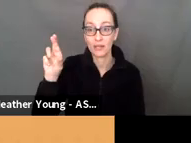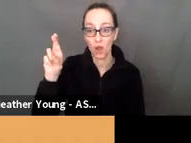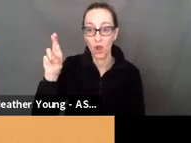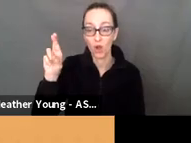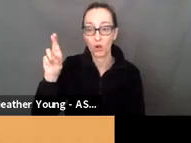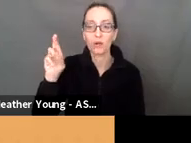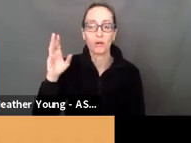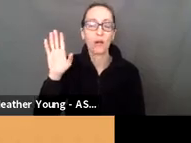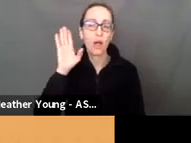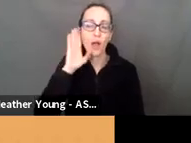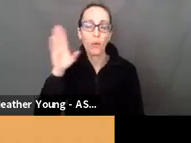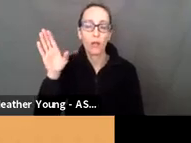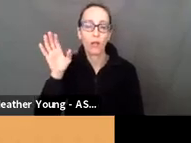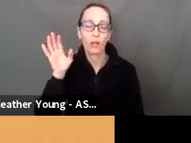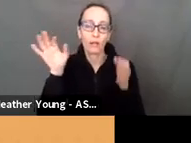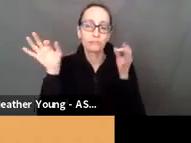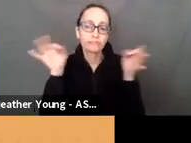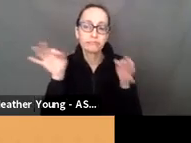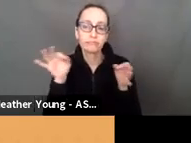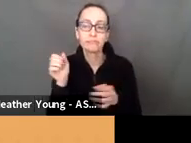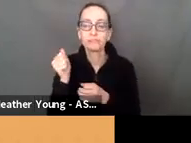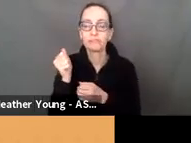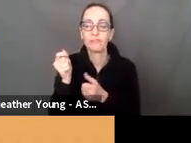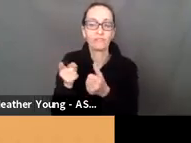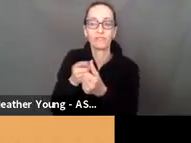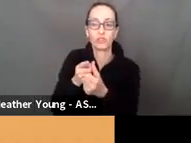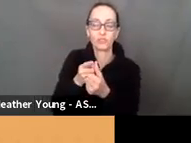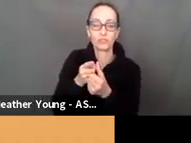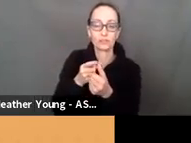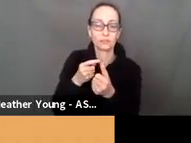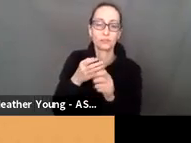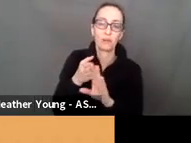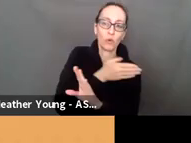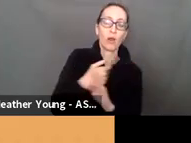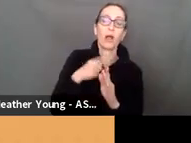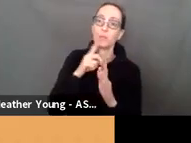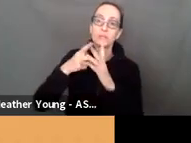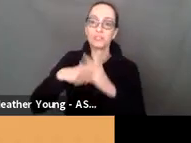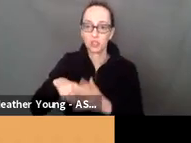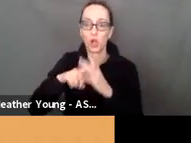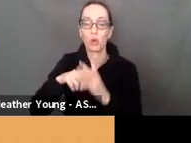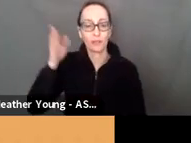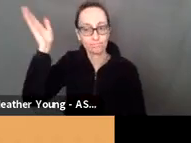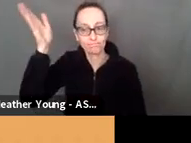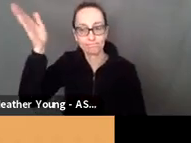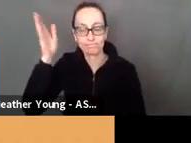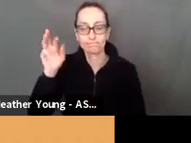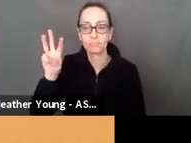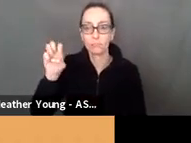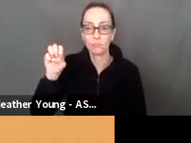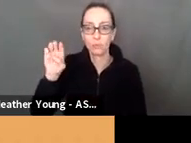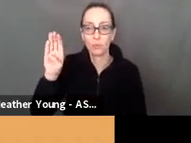go through a couple of housekeeping items before we get started with the webinar.